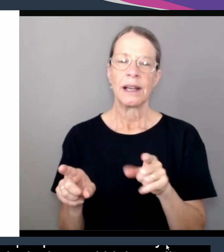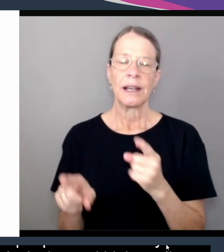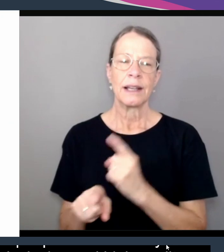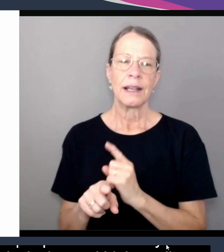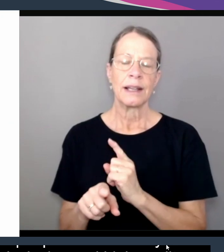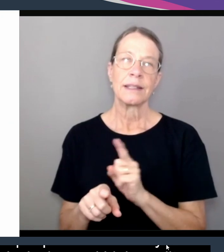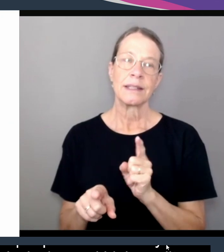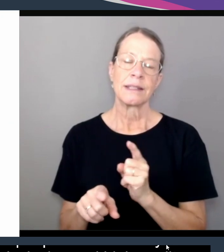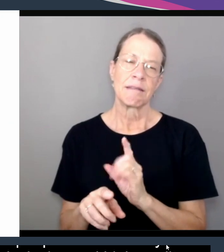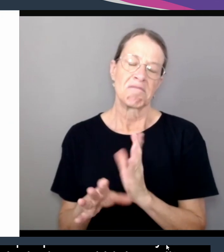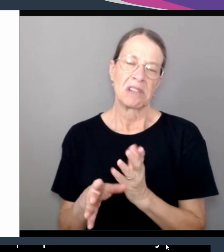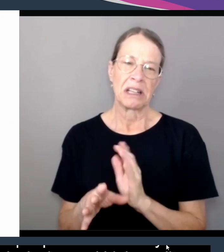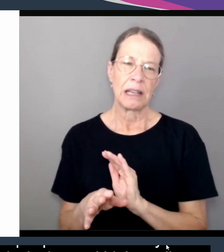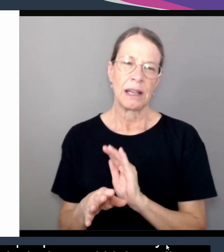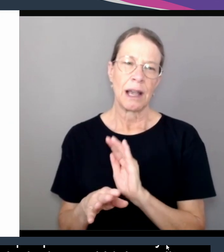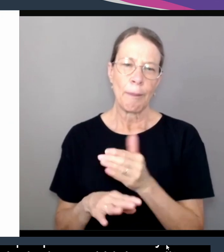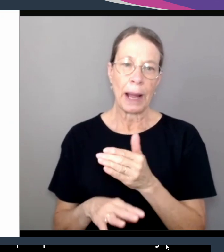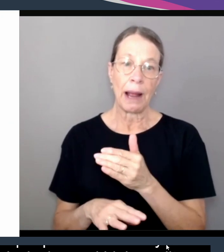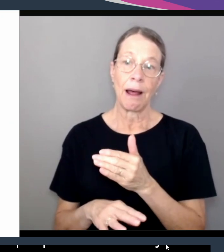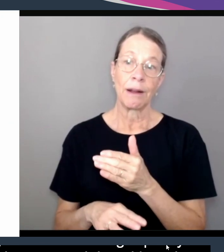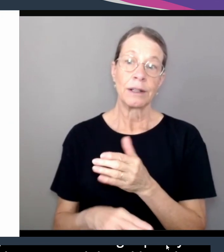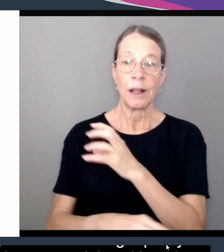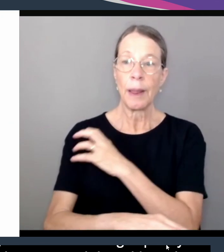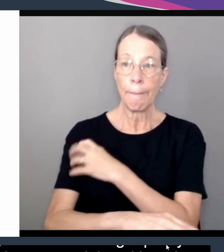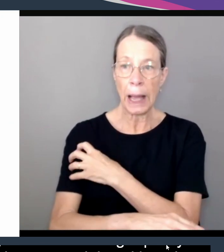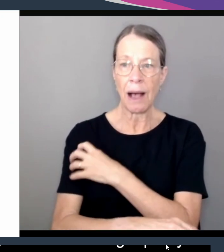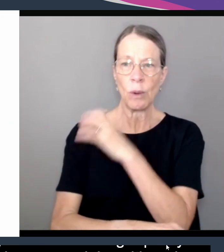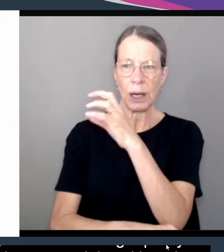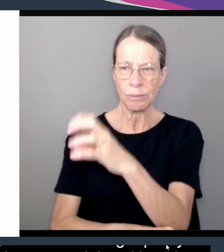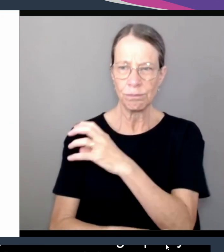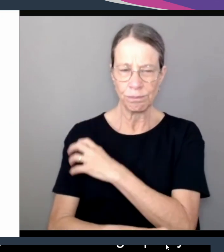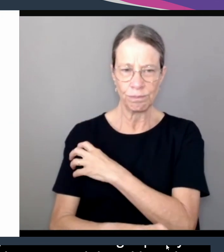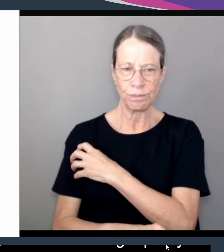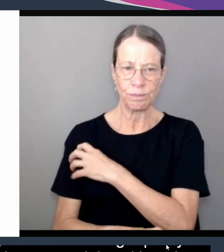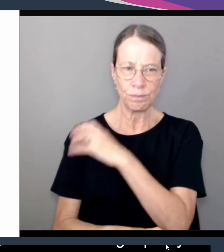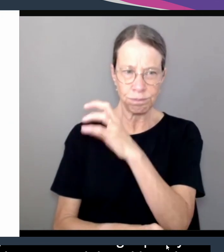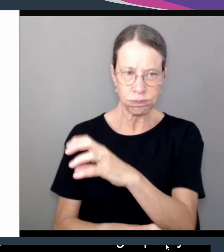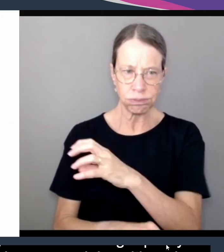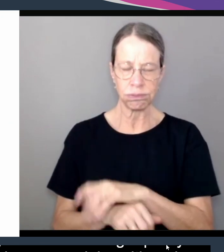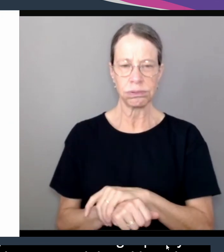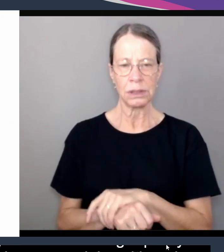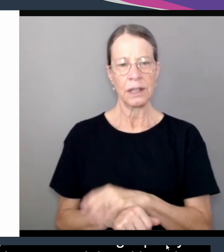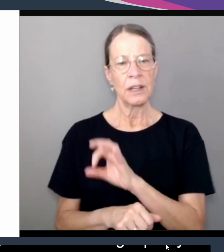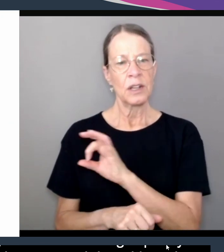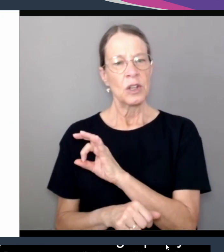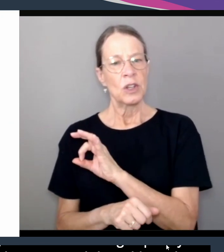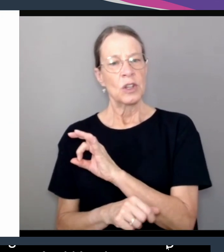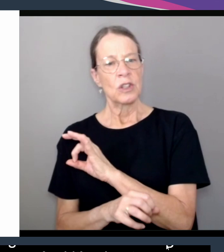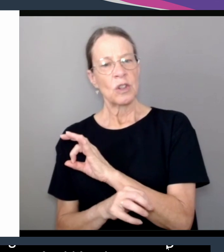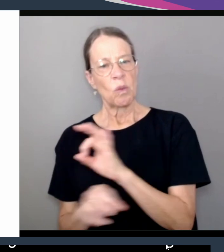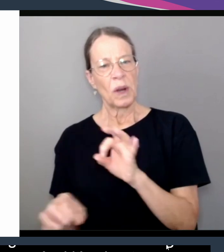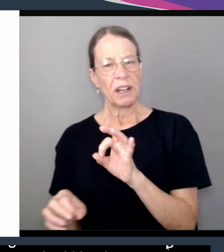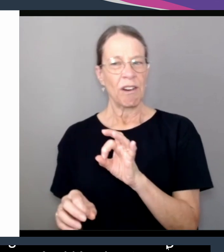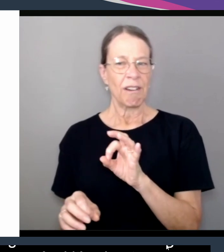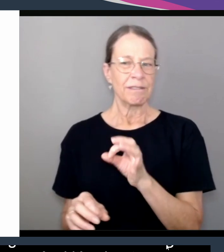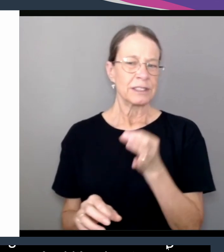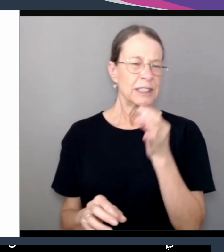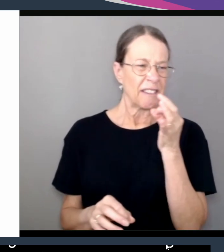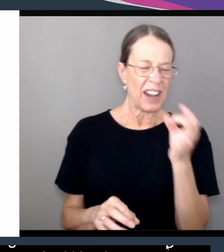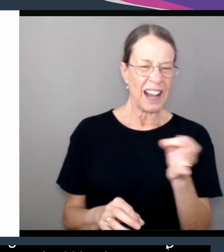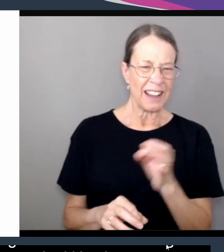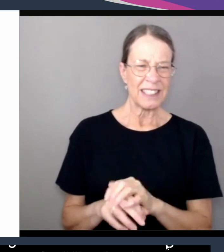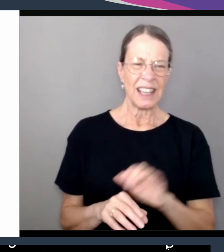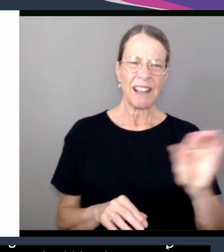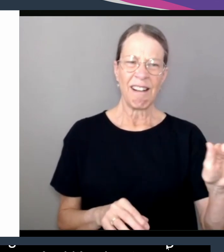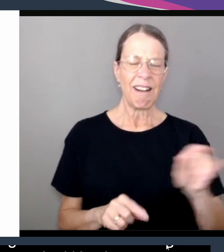a research culture where lived experience is not something consulted at the margins. It's something that's